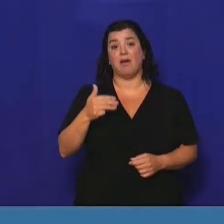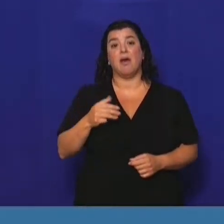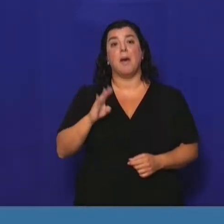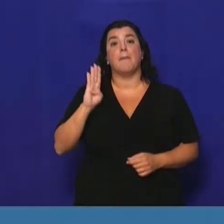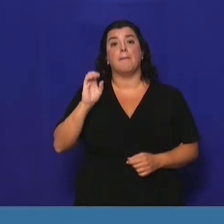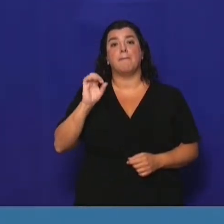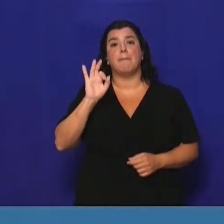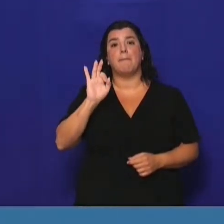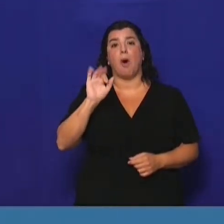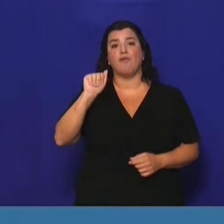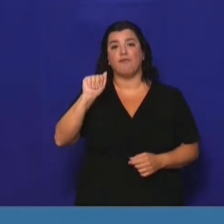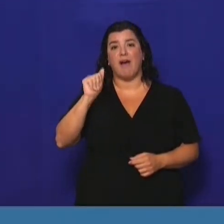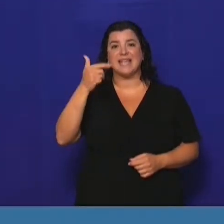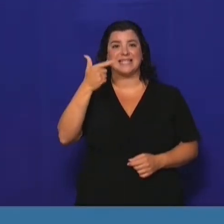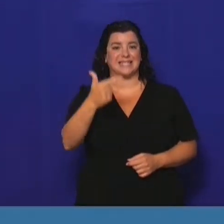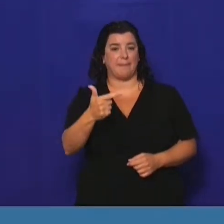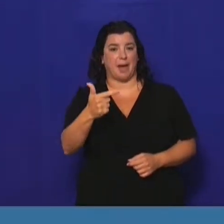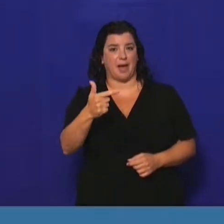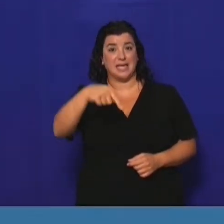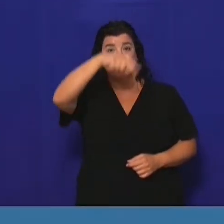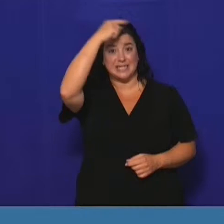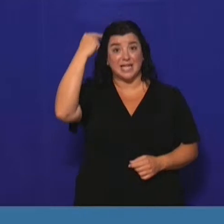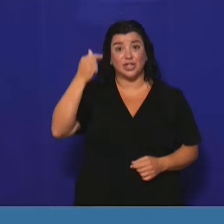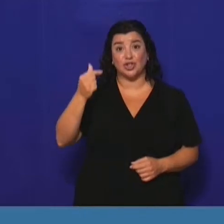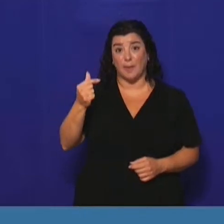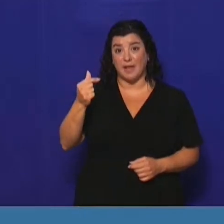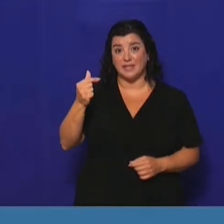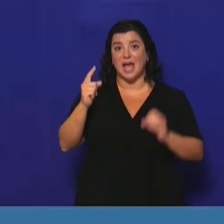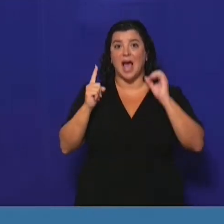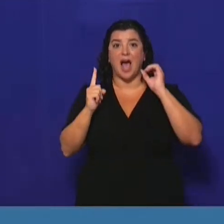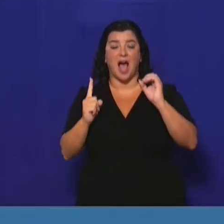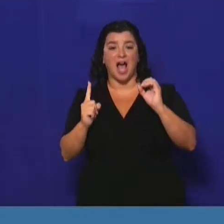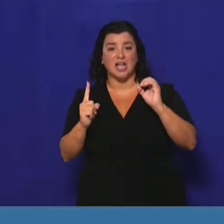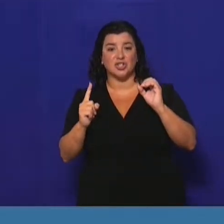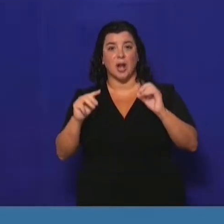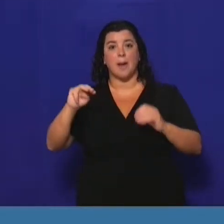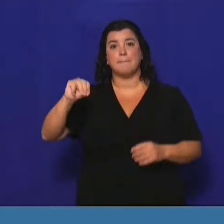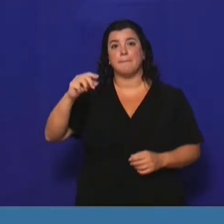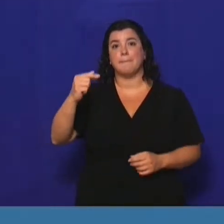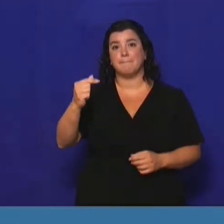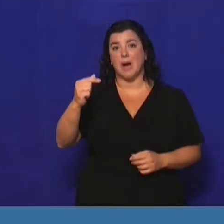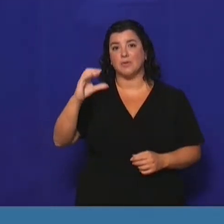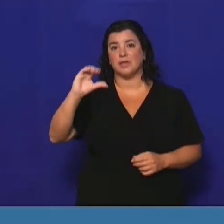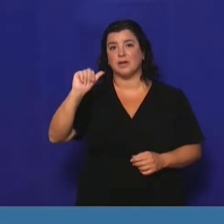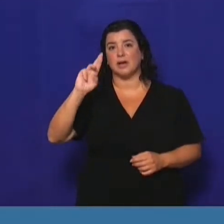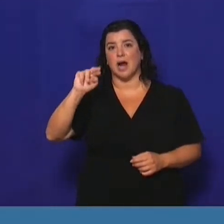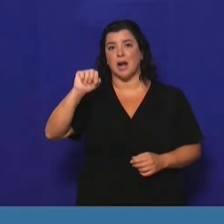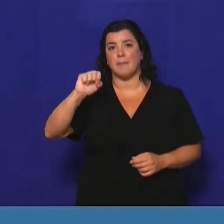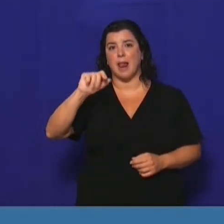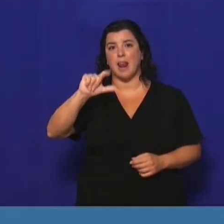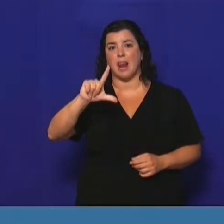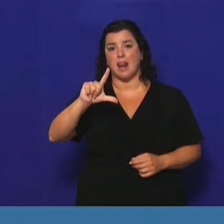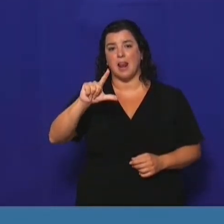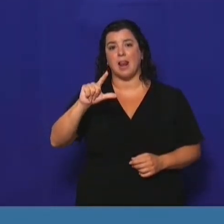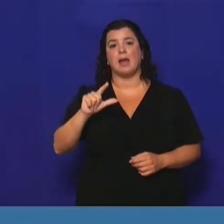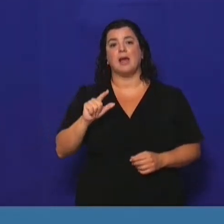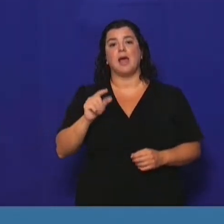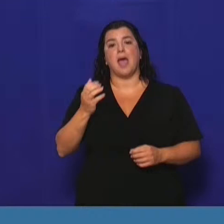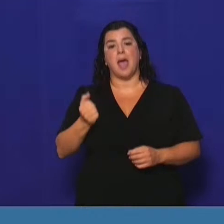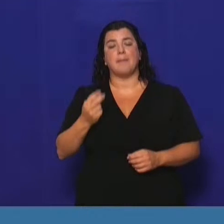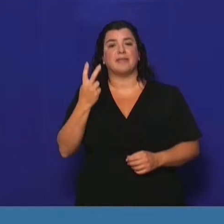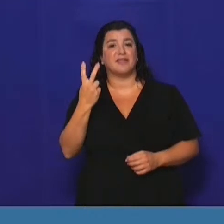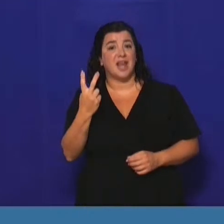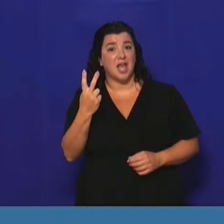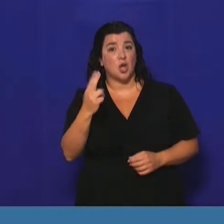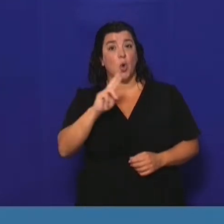f'Boffa għandna 7 persuni, St. Thomas għandna 10, Mount Carmel hemm 2 persuni u Gozo General Hospital